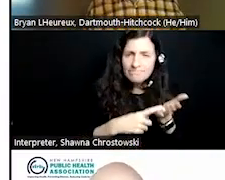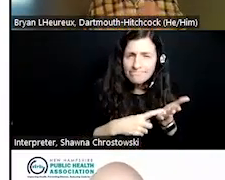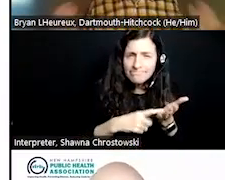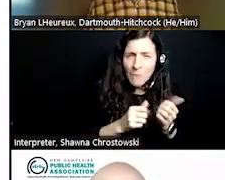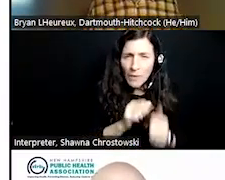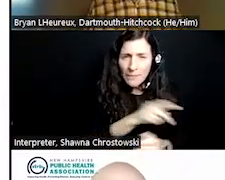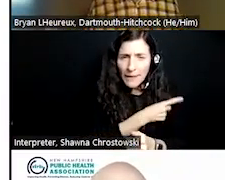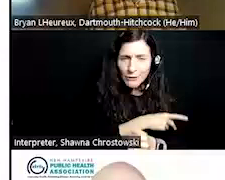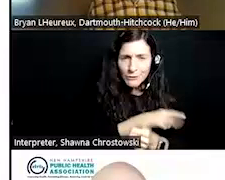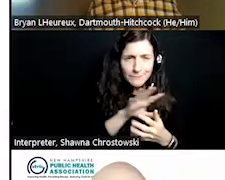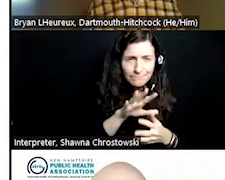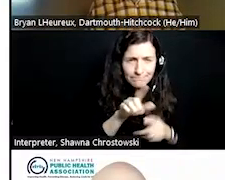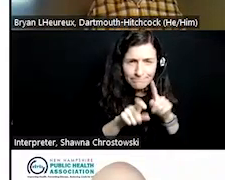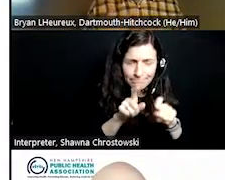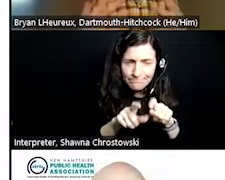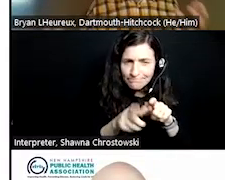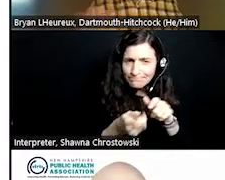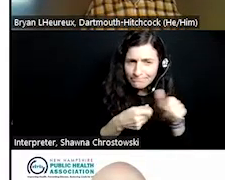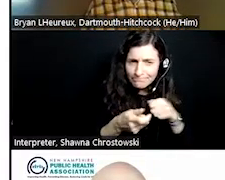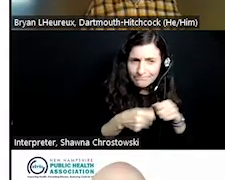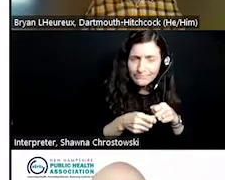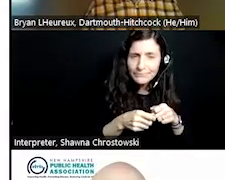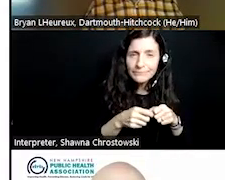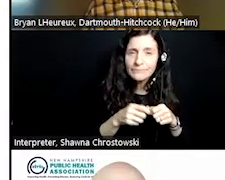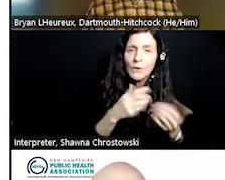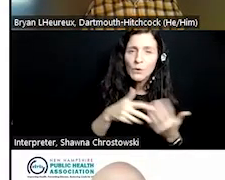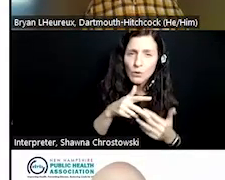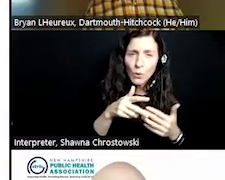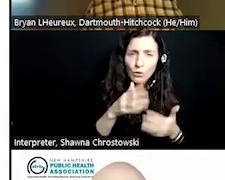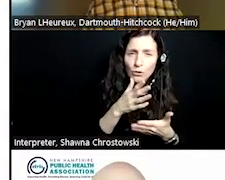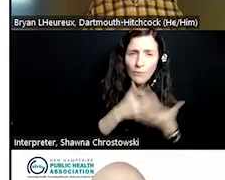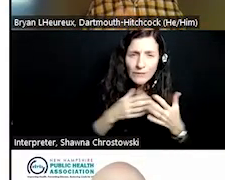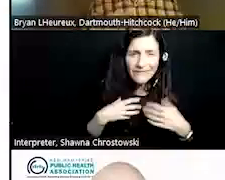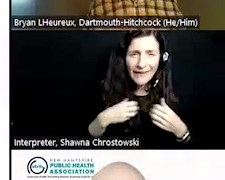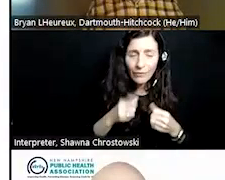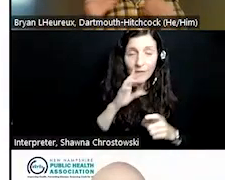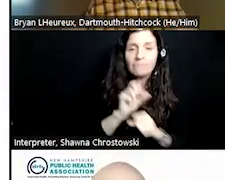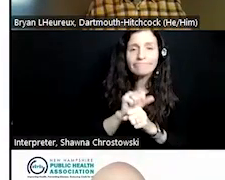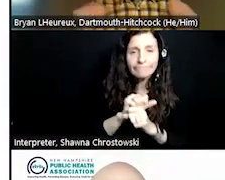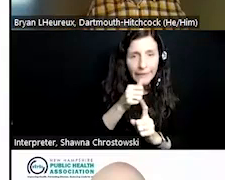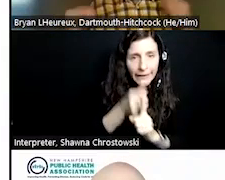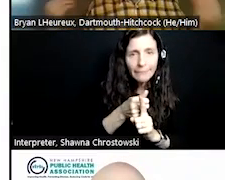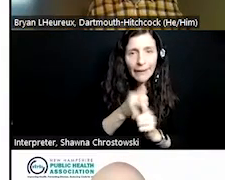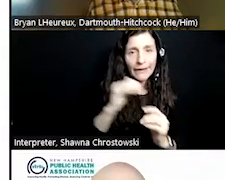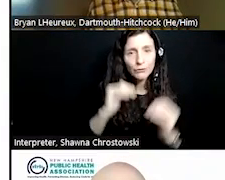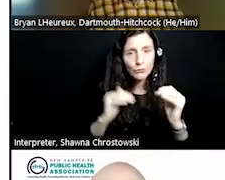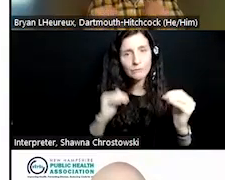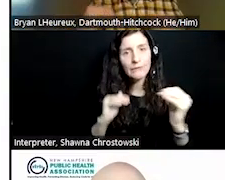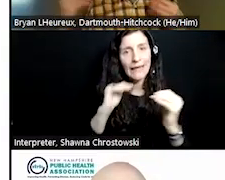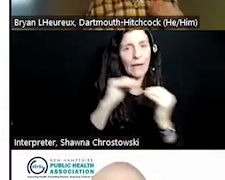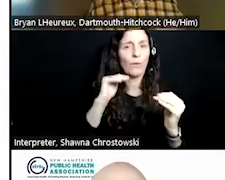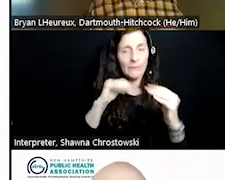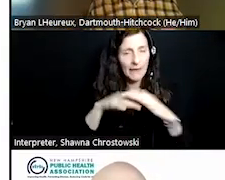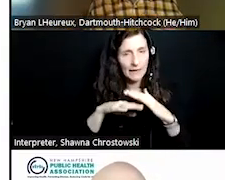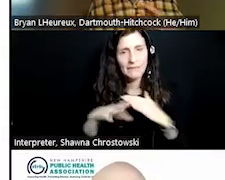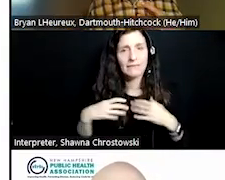and learning of these social determinants of health that may be impacting ability to equitably access healthcare and